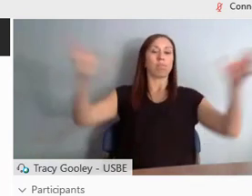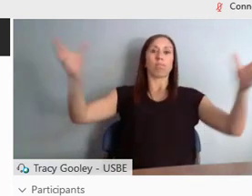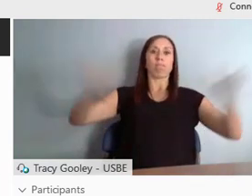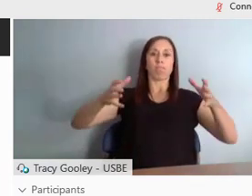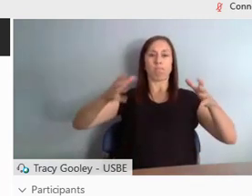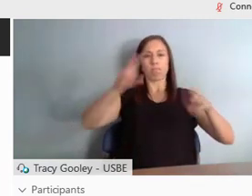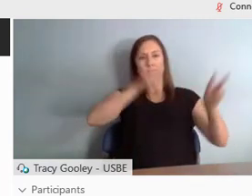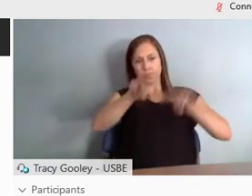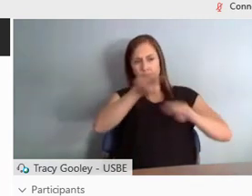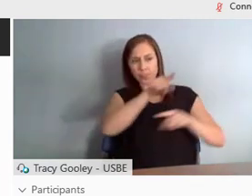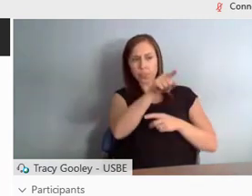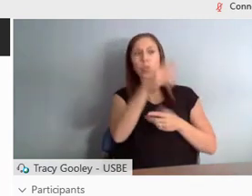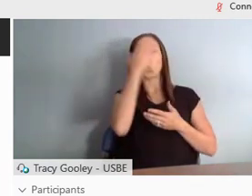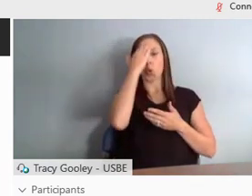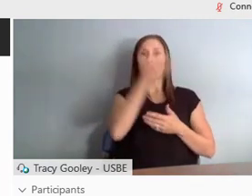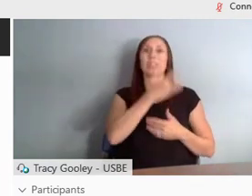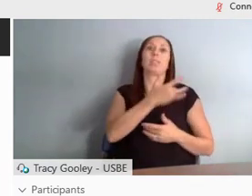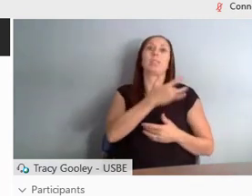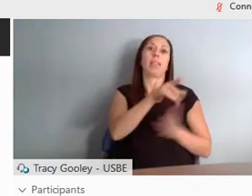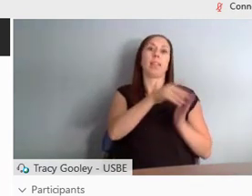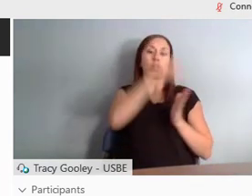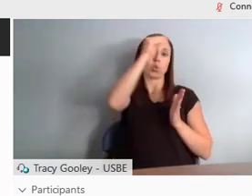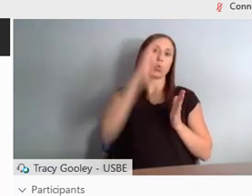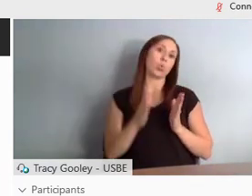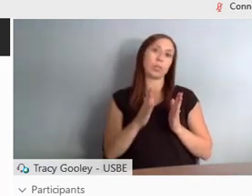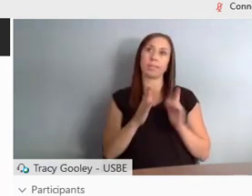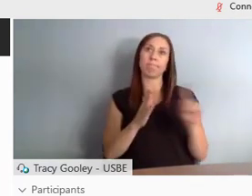and know that, typically our student,